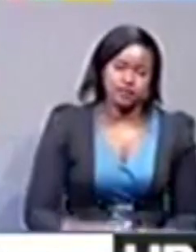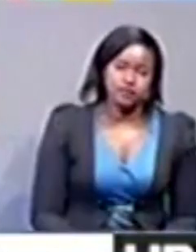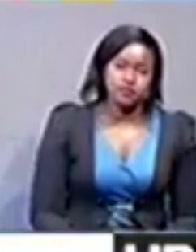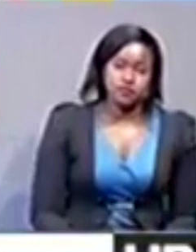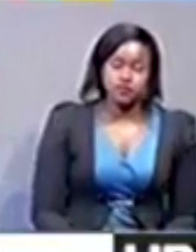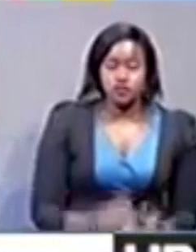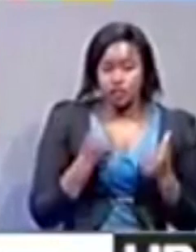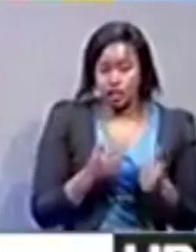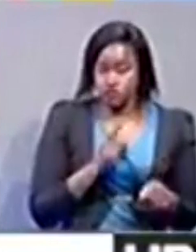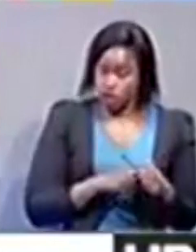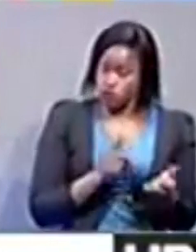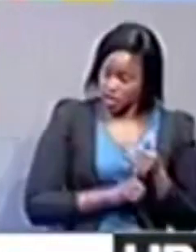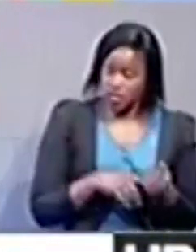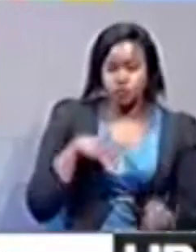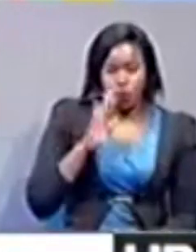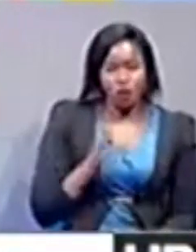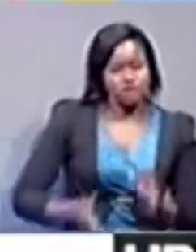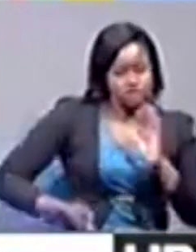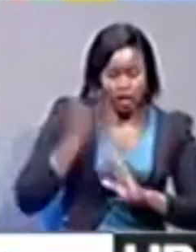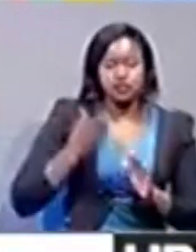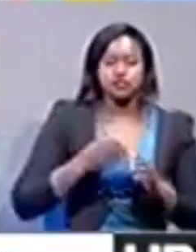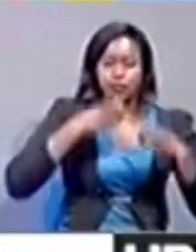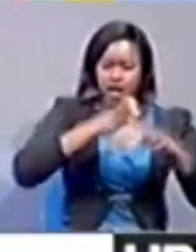Once we get more of these, we can quickly test everywhere.